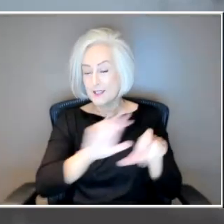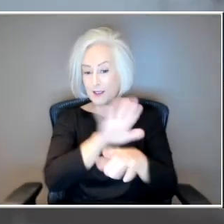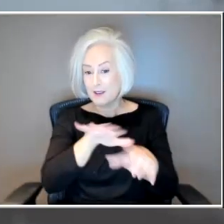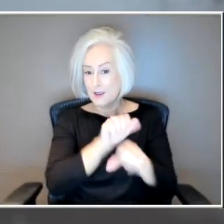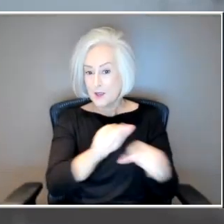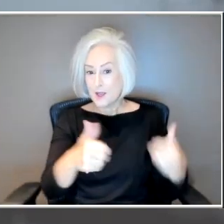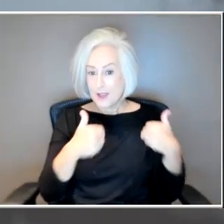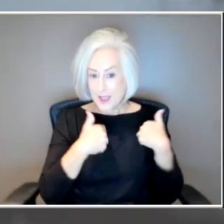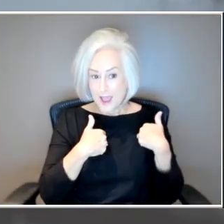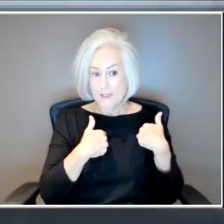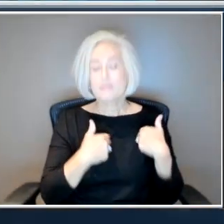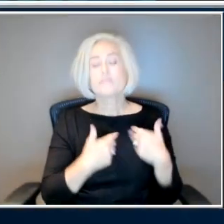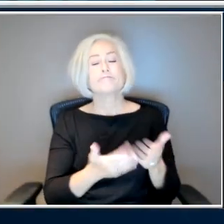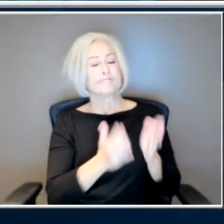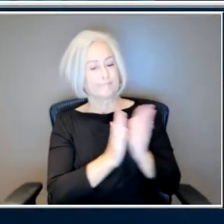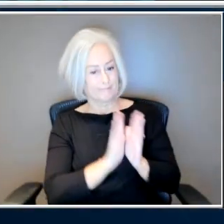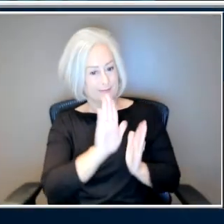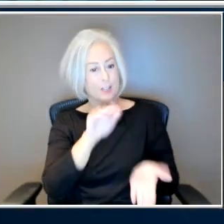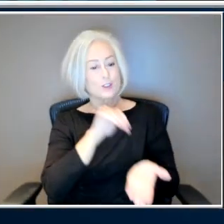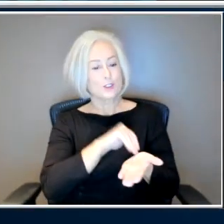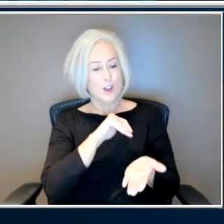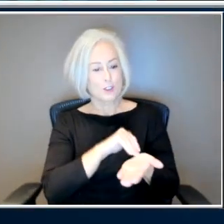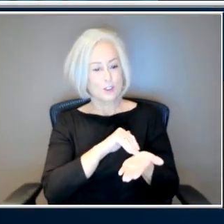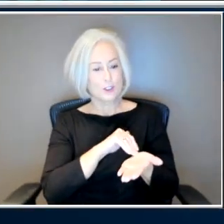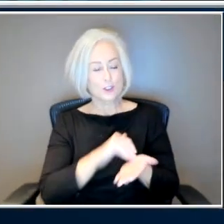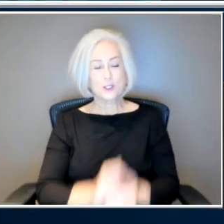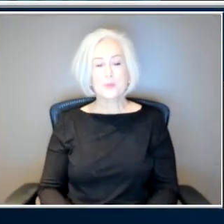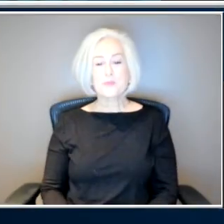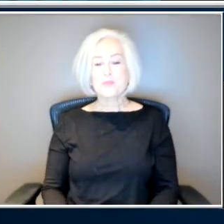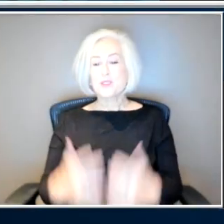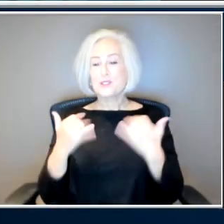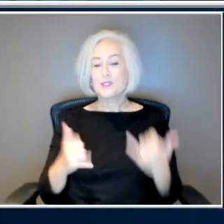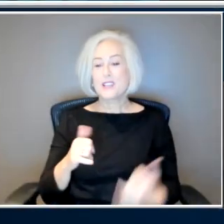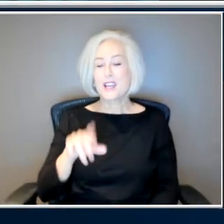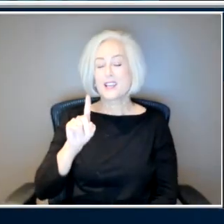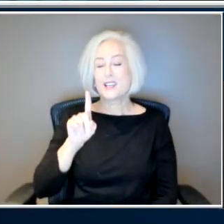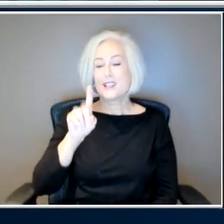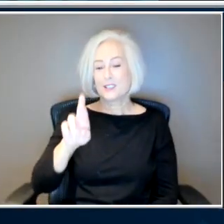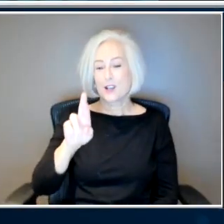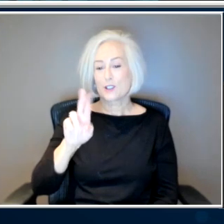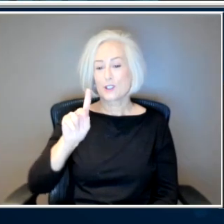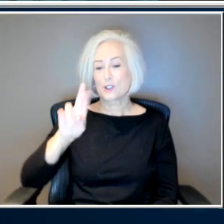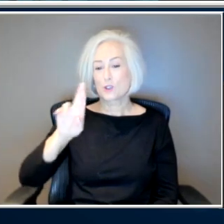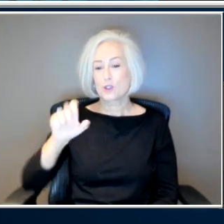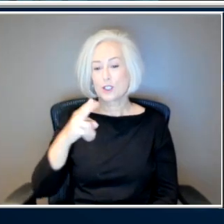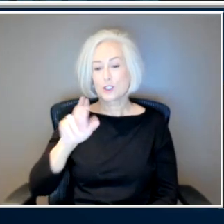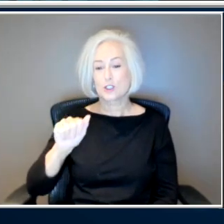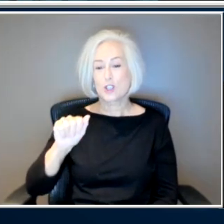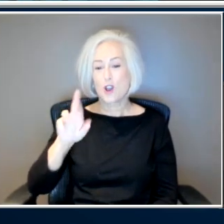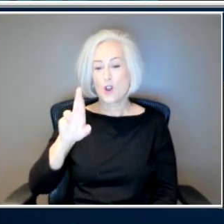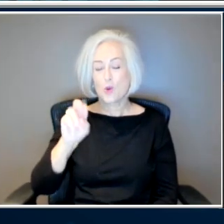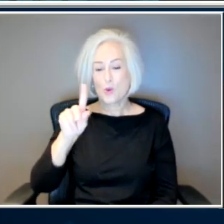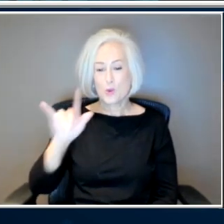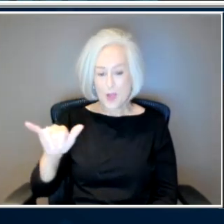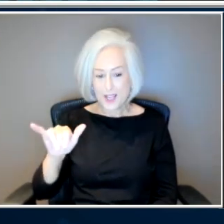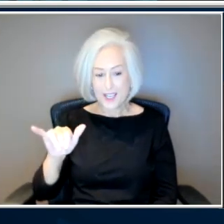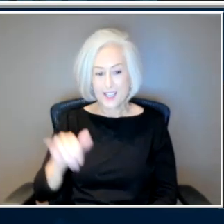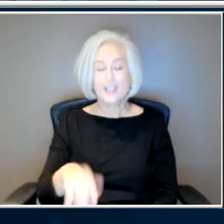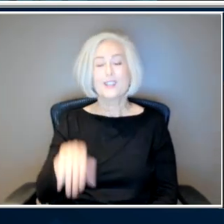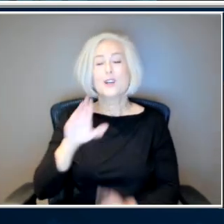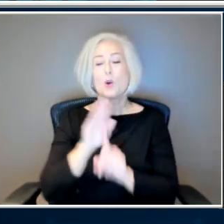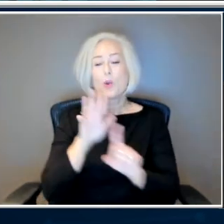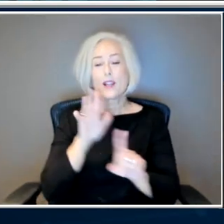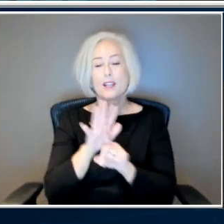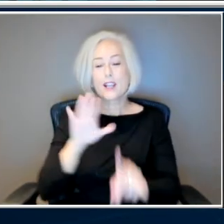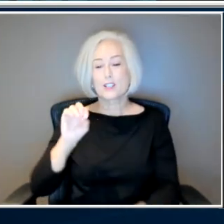this screening. This morning, we are joined by Dr. Krishna Reddy, a radiation oncologist with the health system. Good morning. How are you?